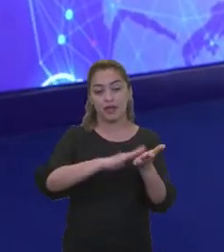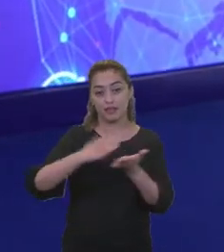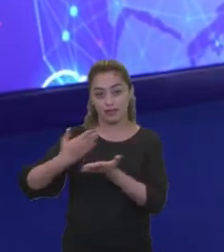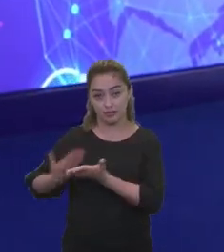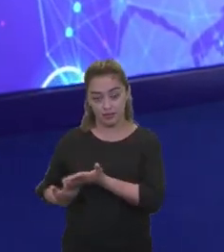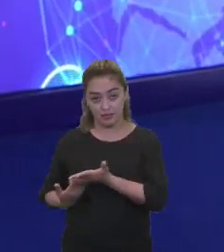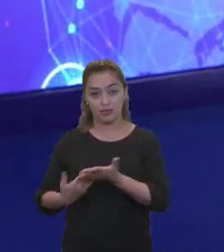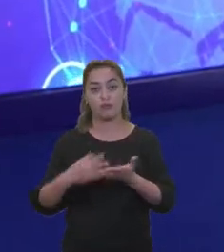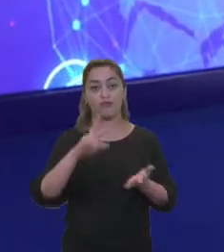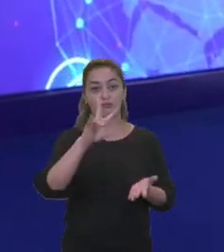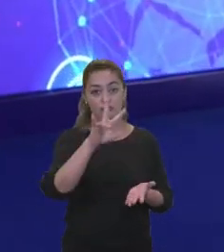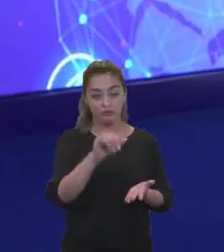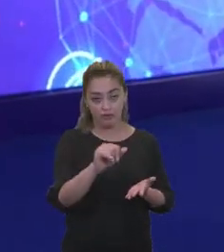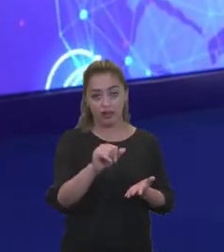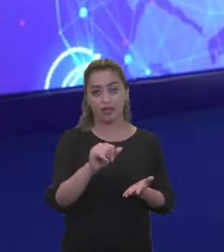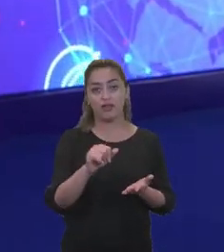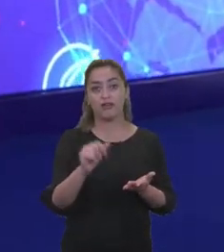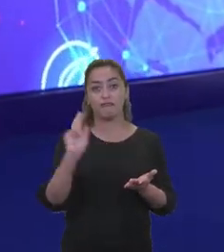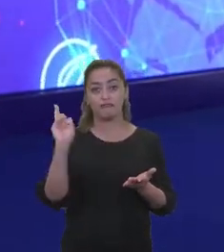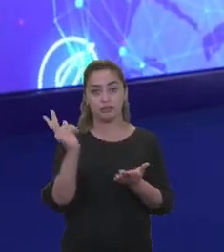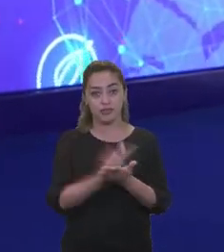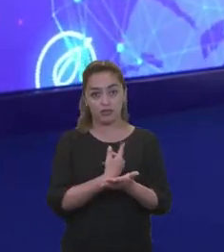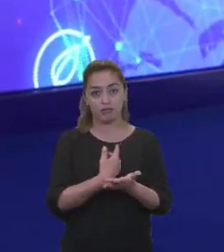And you will be getting translation.